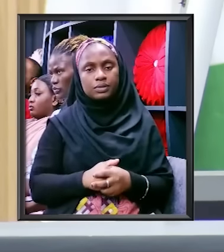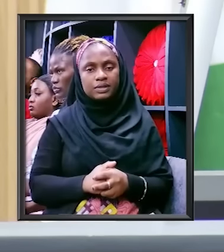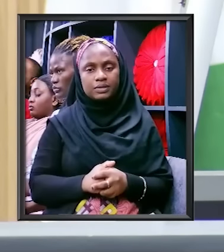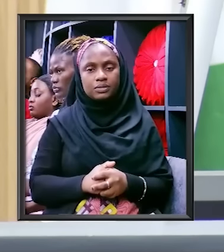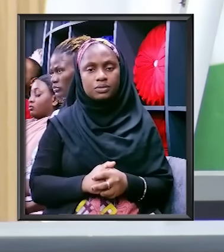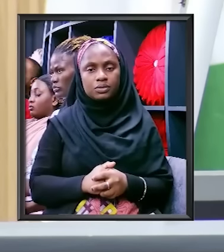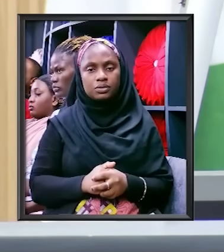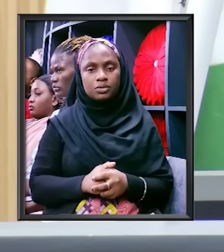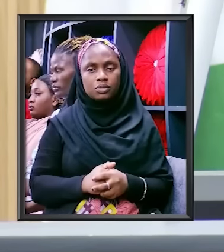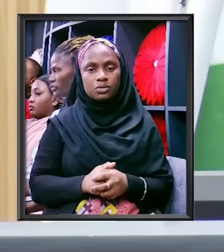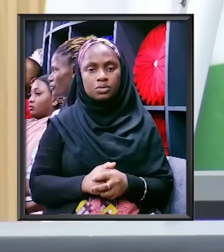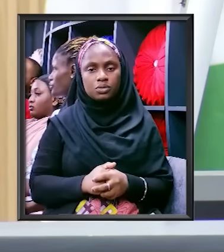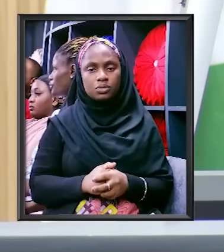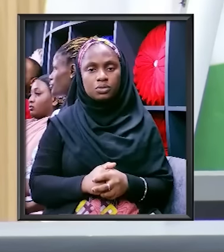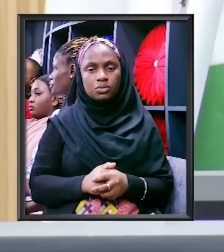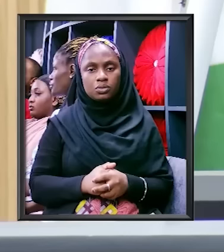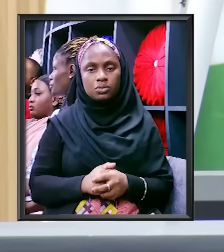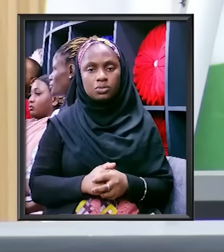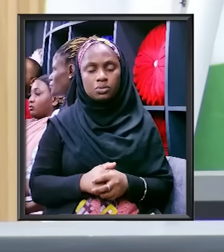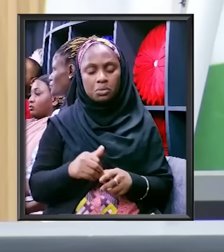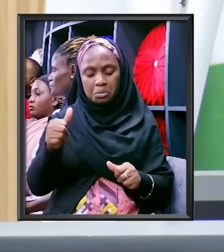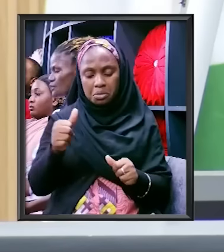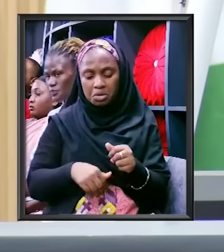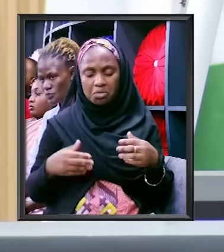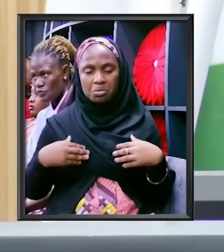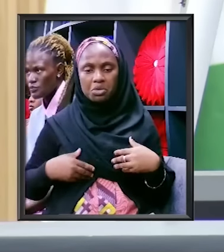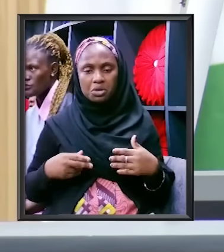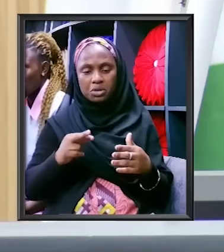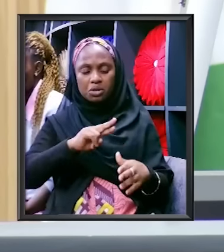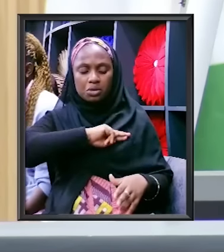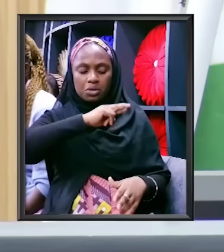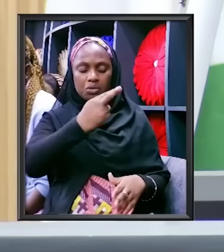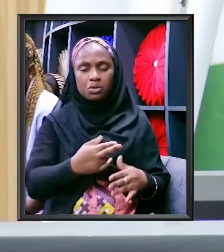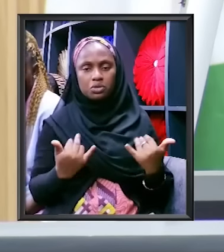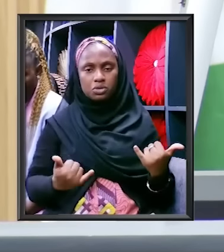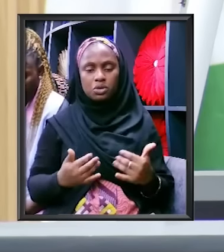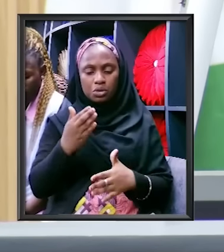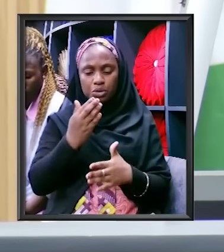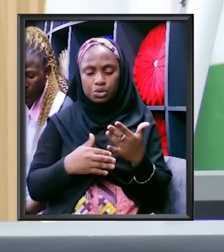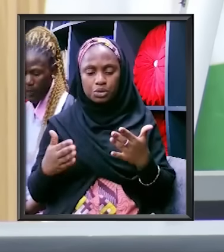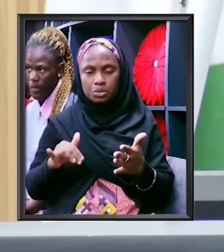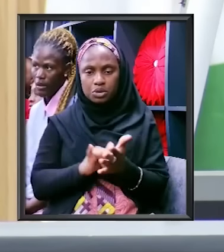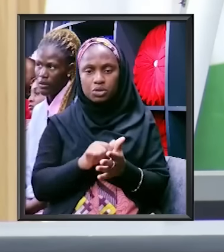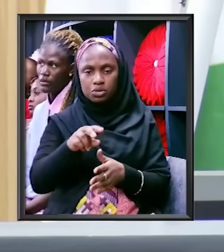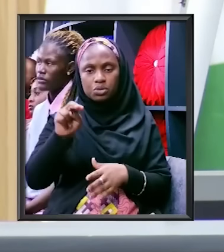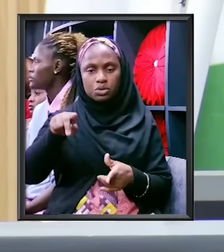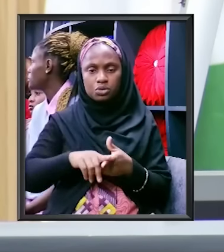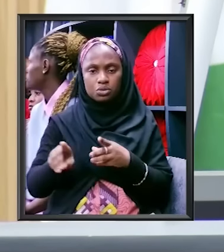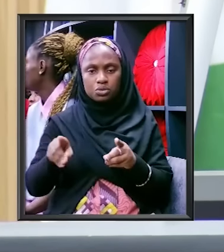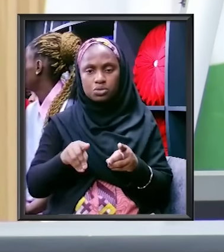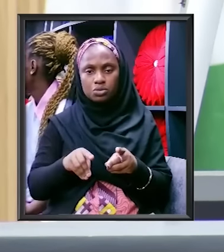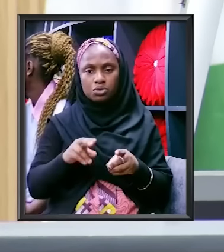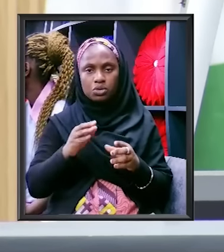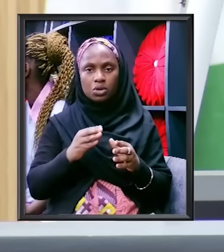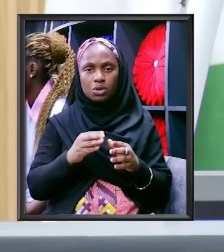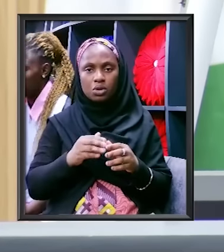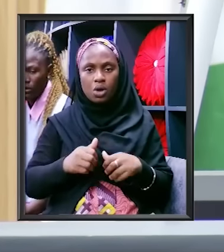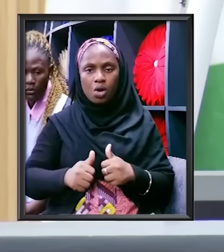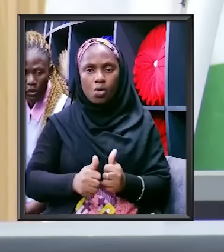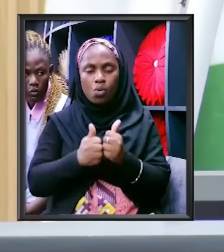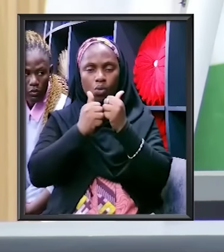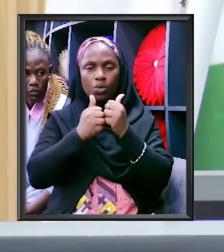No wonder everybody religion now. Everybody religion. Something where you suppose use your hand do. You they wish may God do it